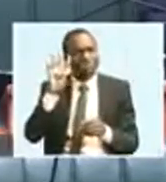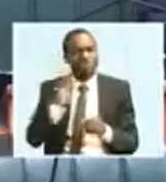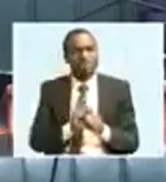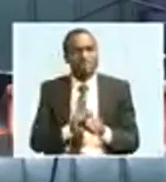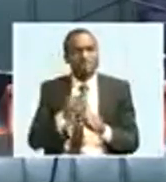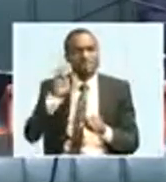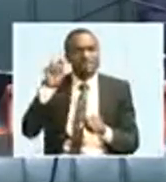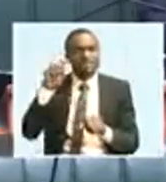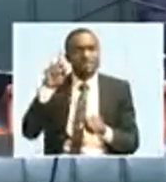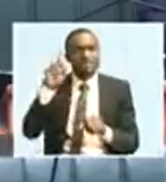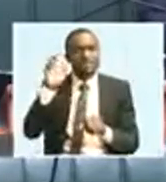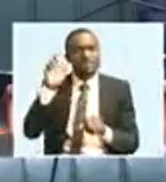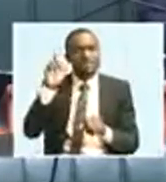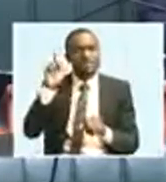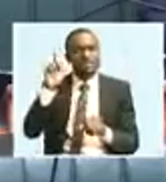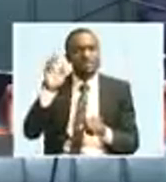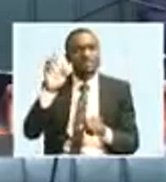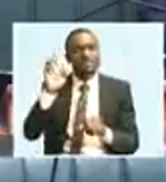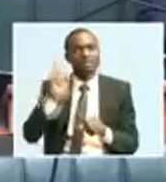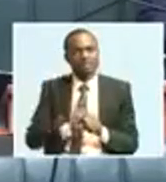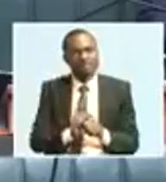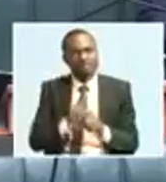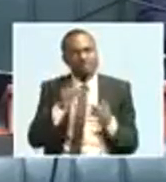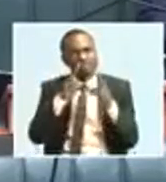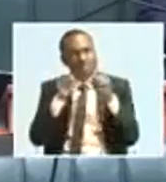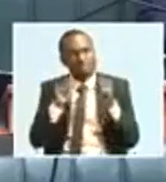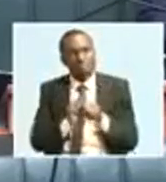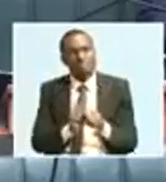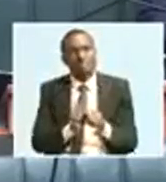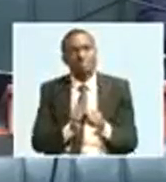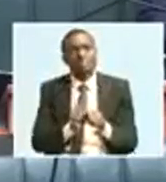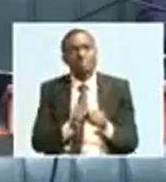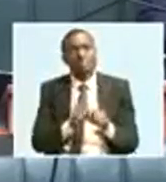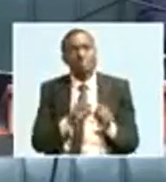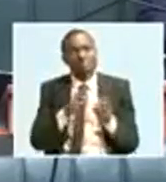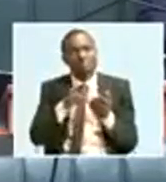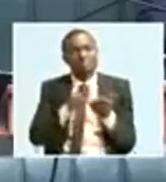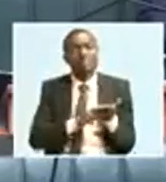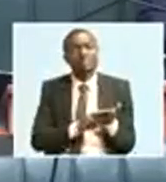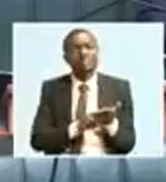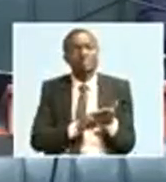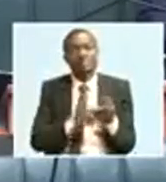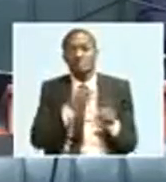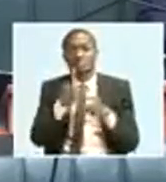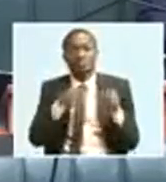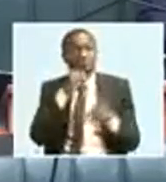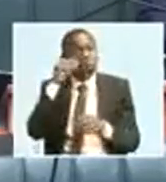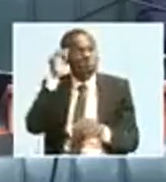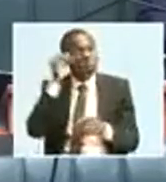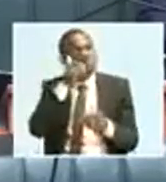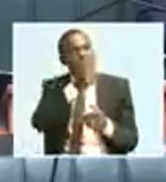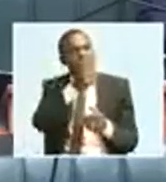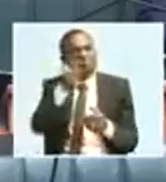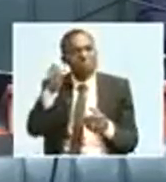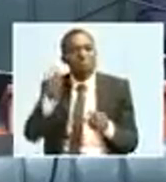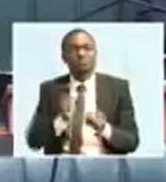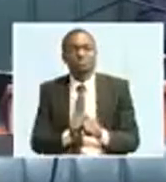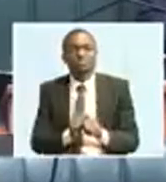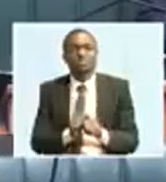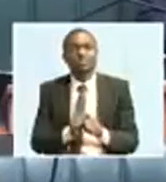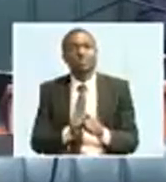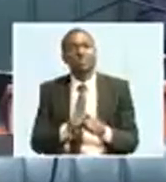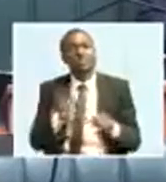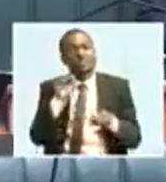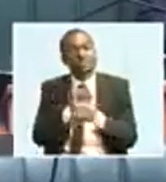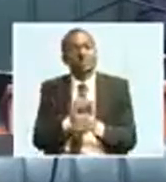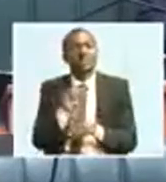H134, Deke Village, reported that unidentified people have sprayed an unknown substance in a grade 2